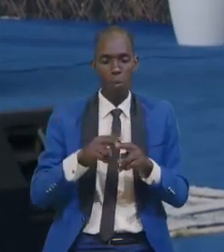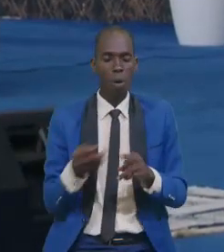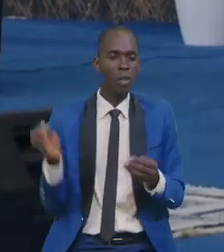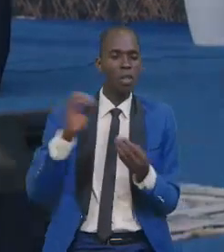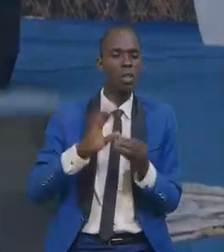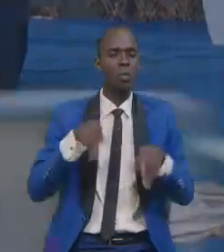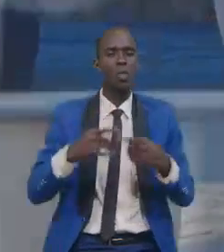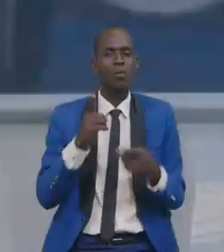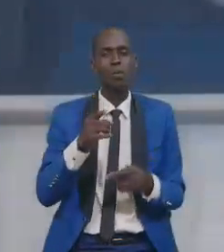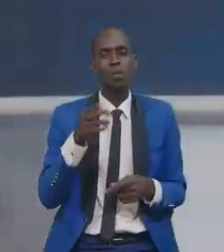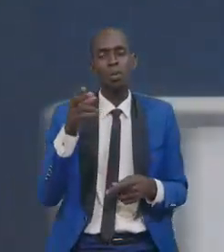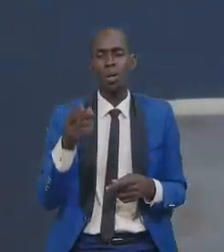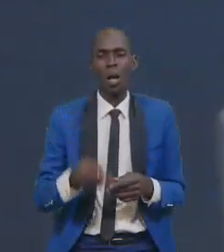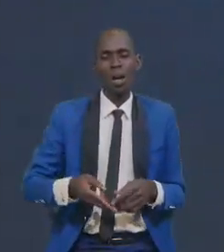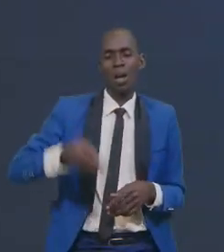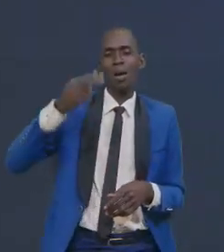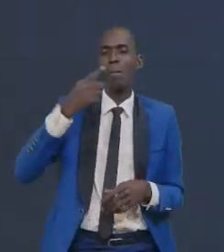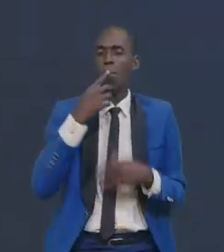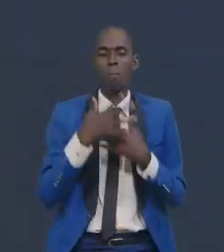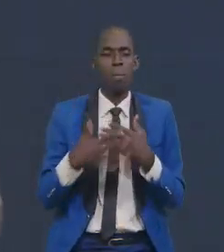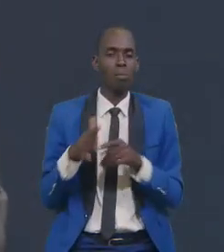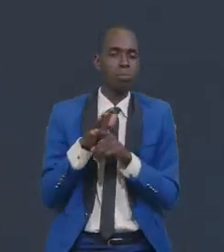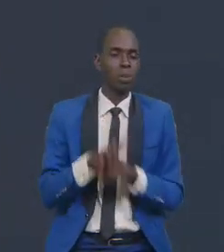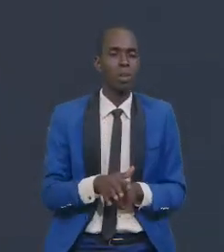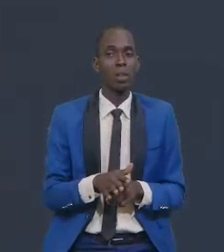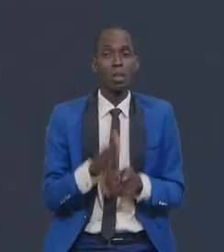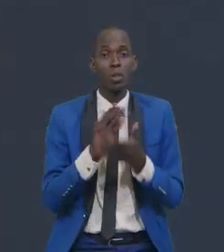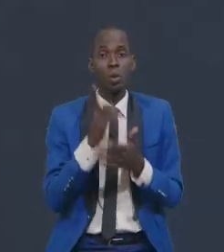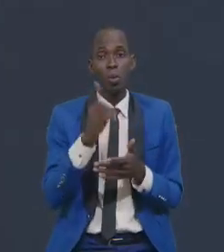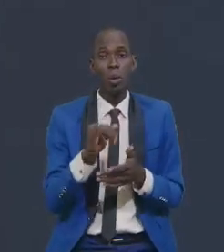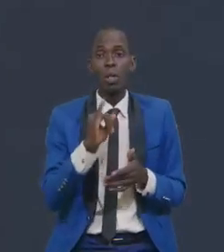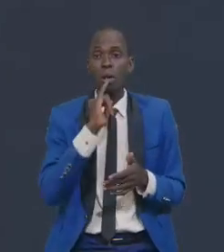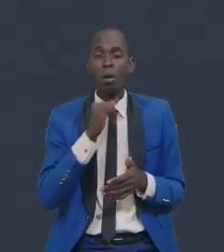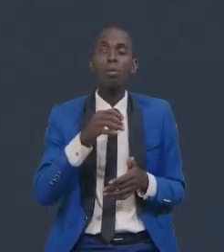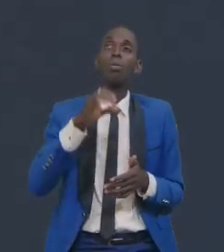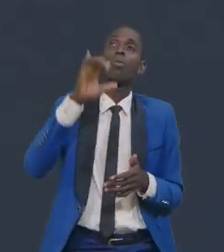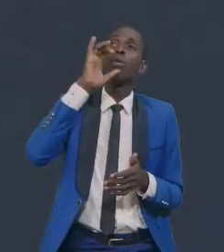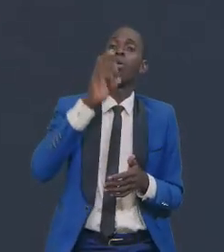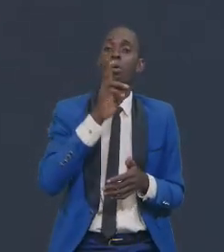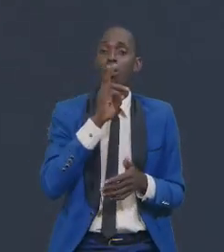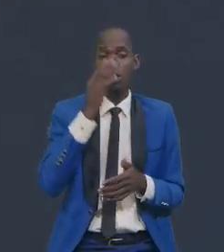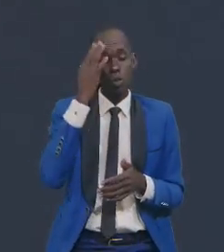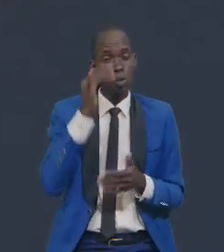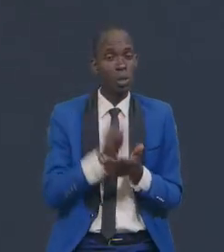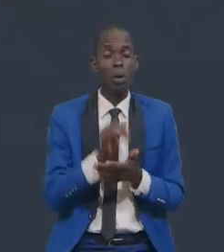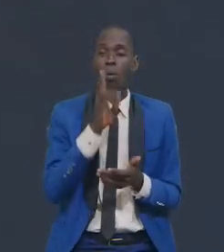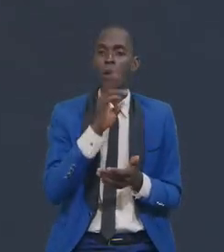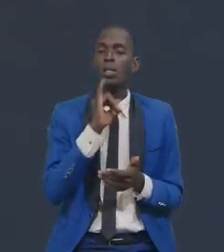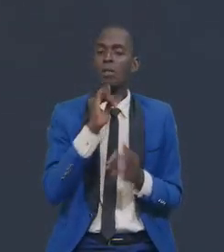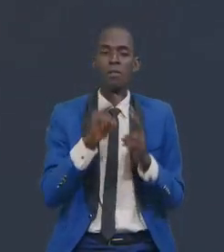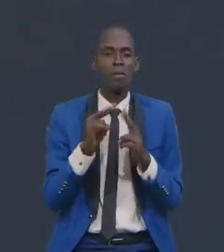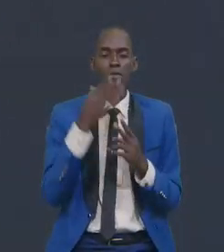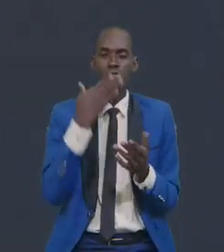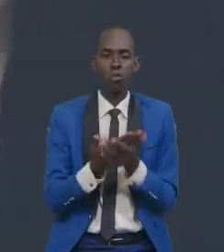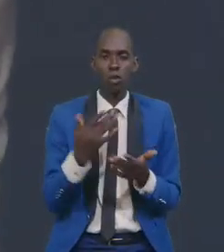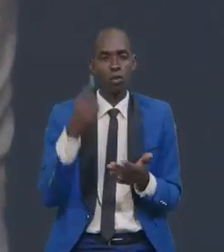then somebody has drunk a water, and water is the most refreshing liquid you can drink, and he wants to